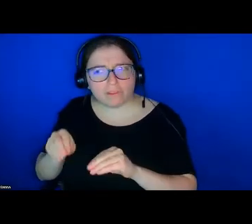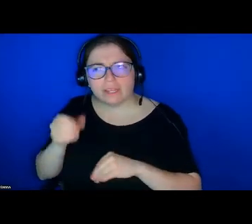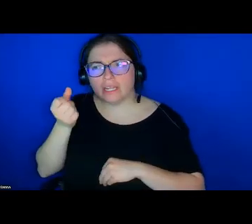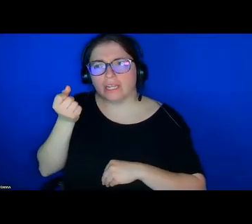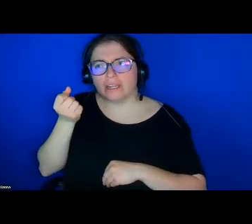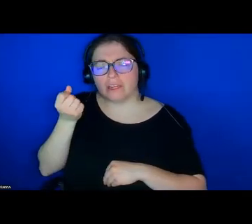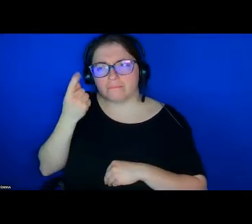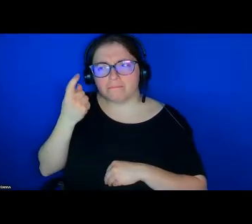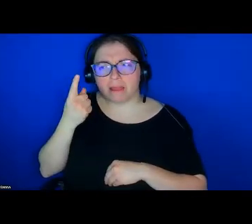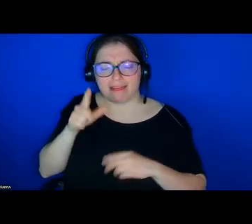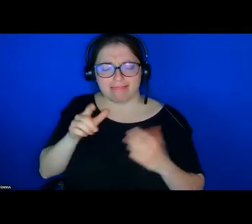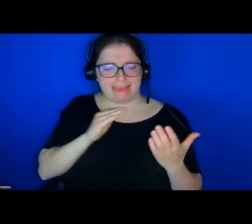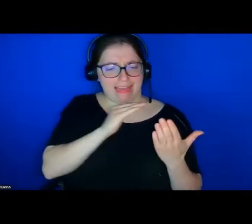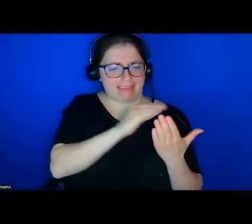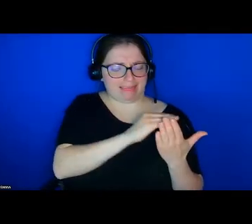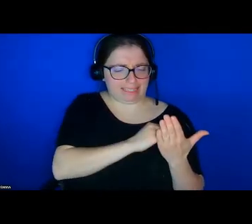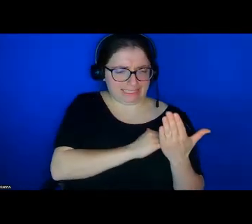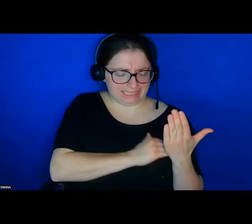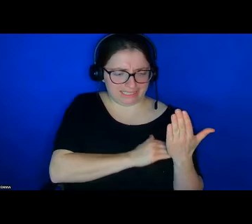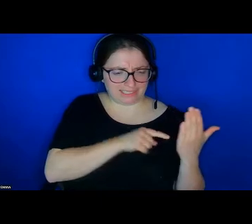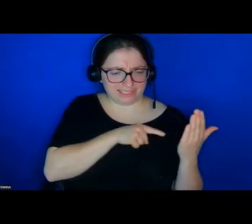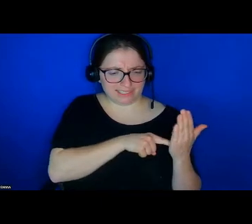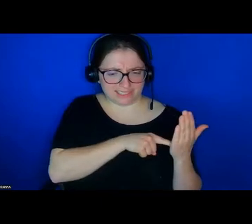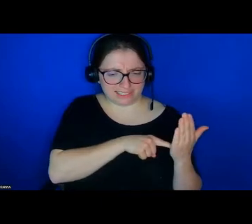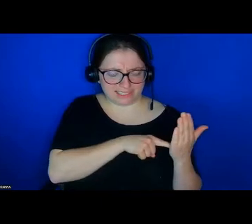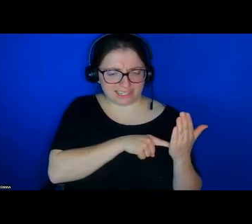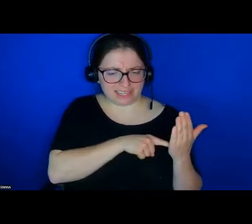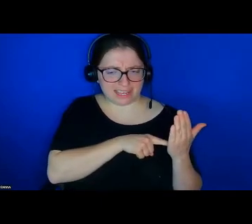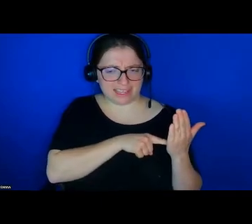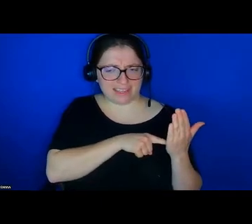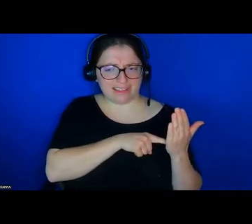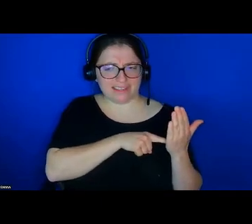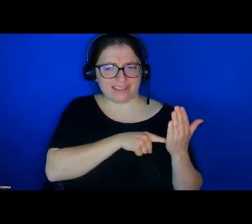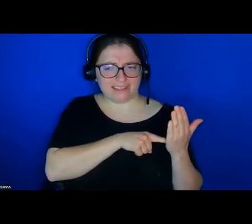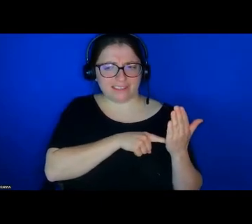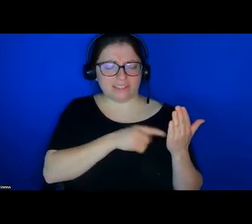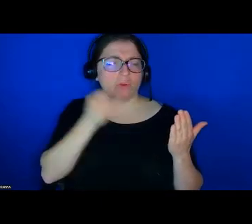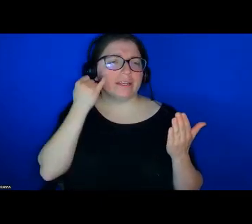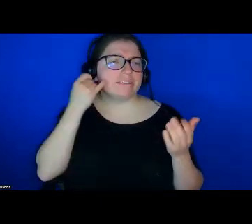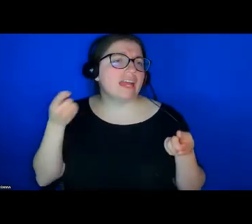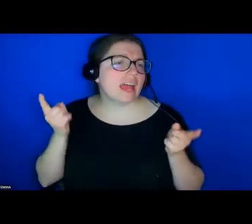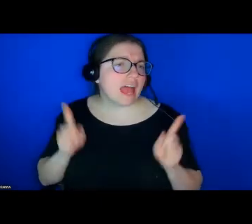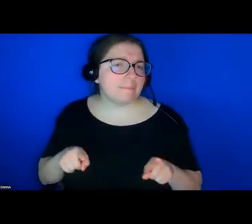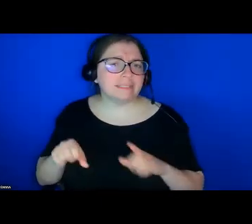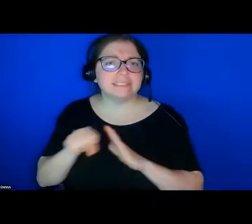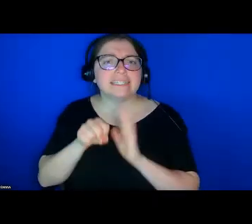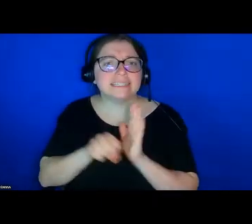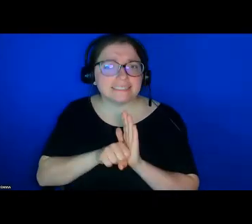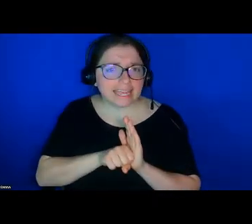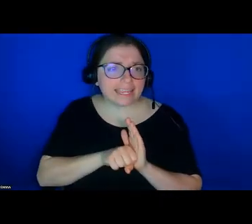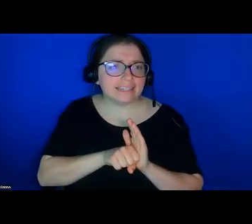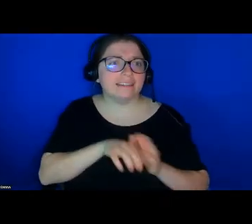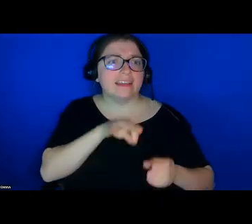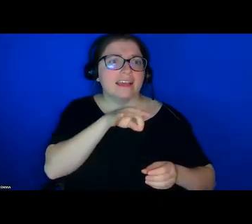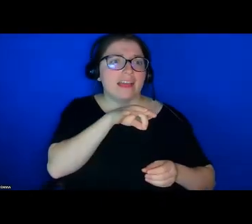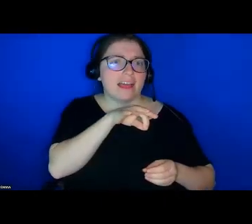keeping it straight um apply when you you have state elections versus the municipal elections you know let's say